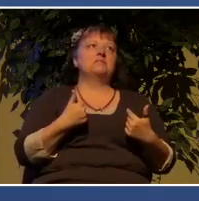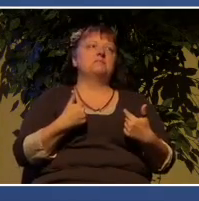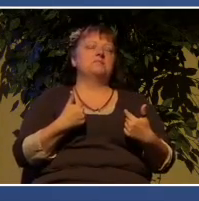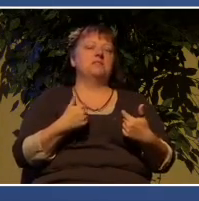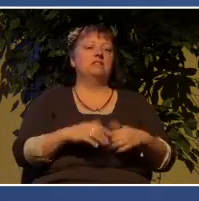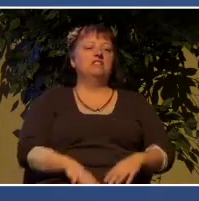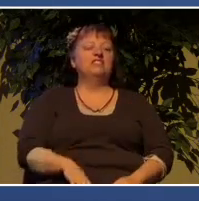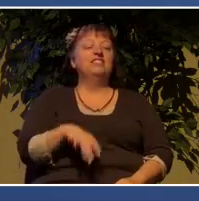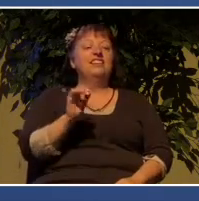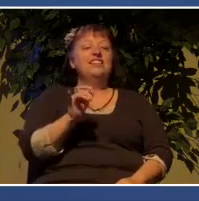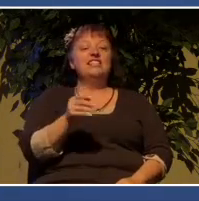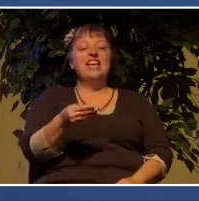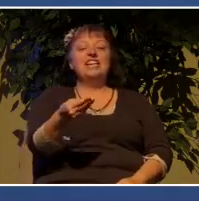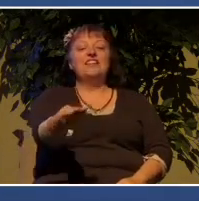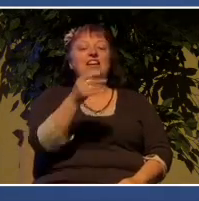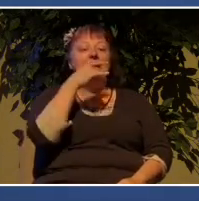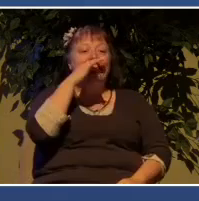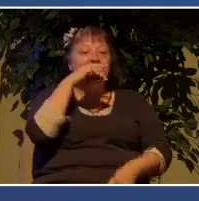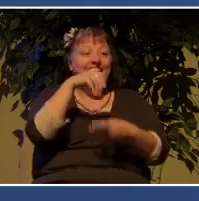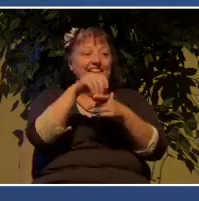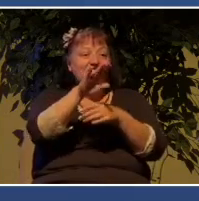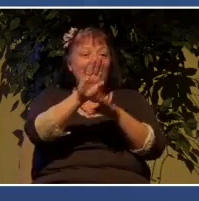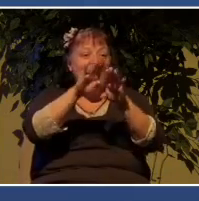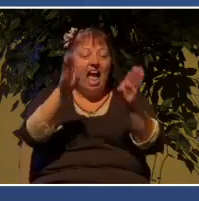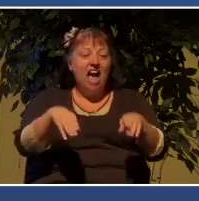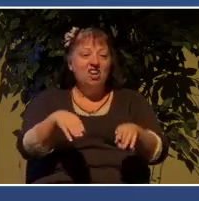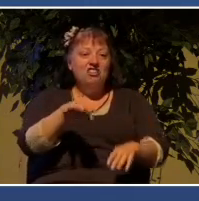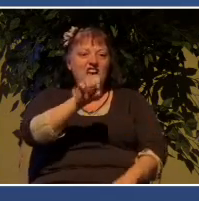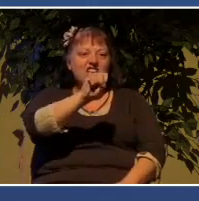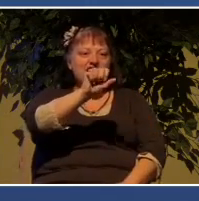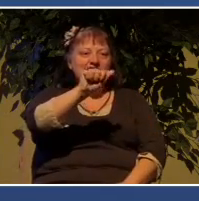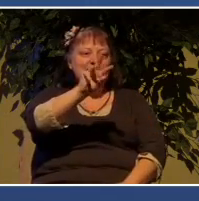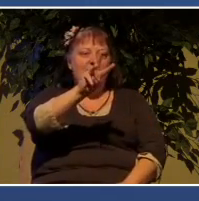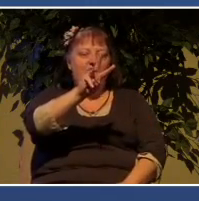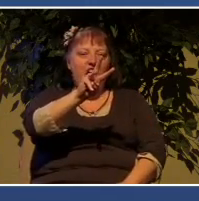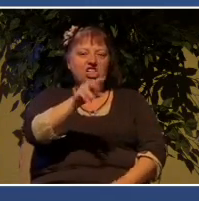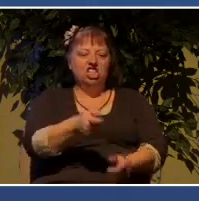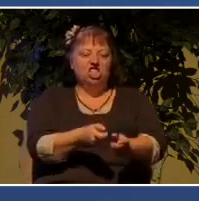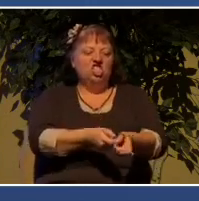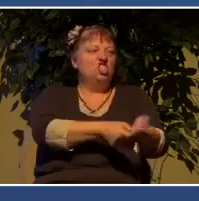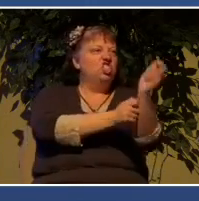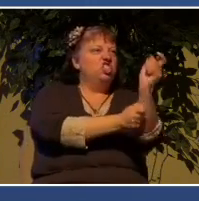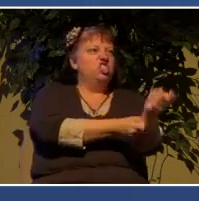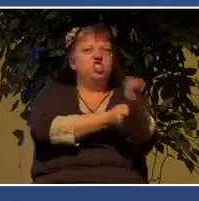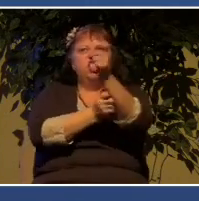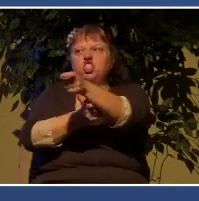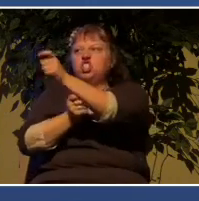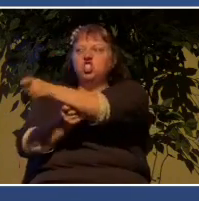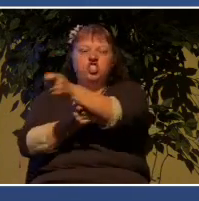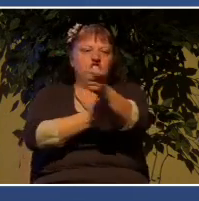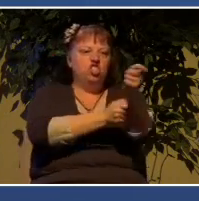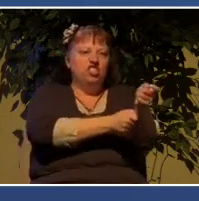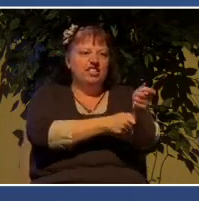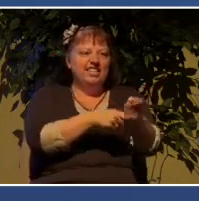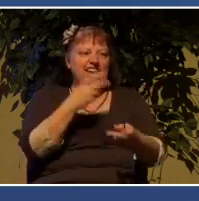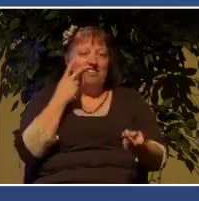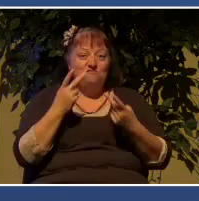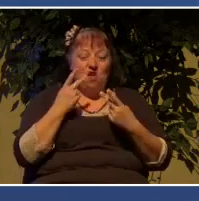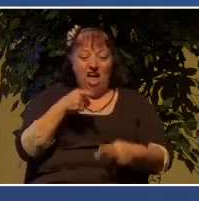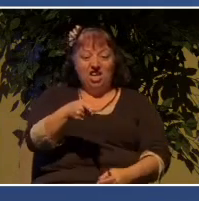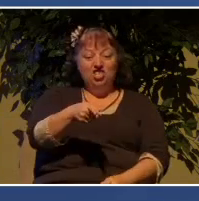your house a buzzsaw and then watching him destroy the furniture because he